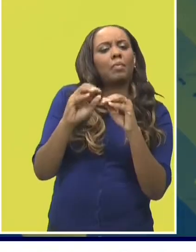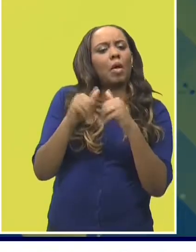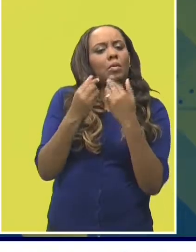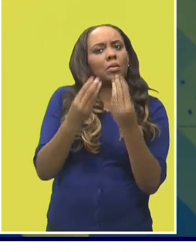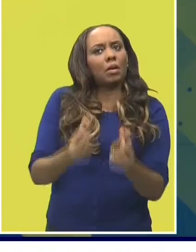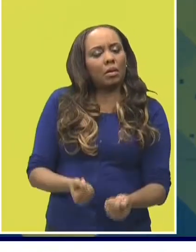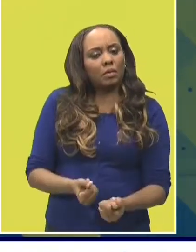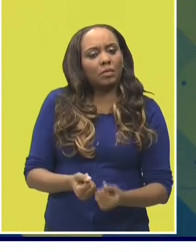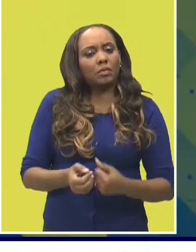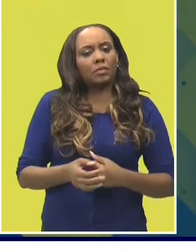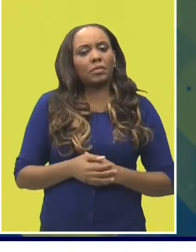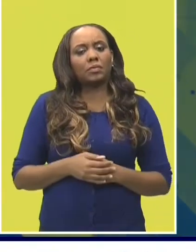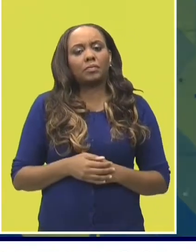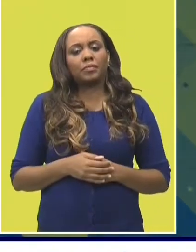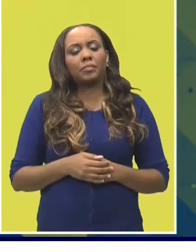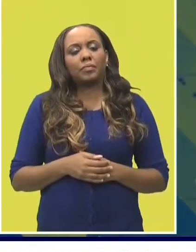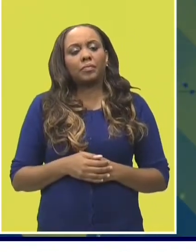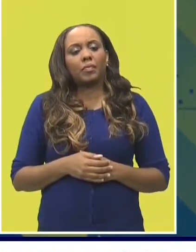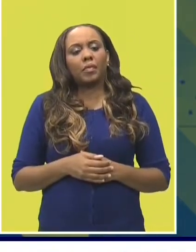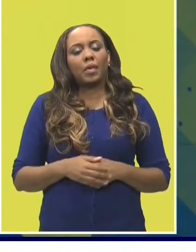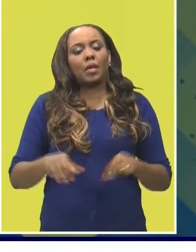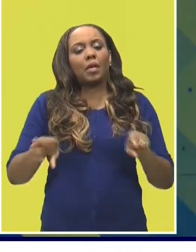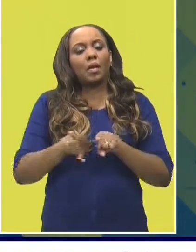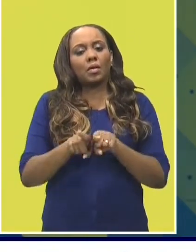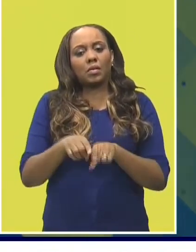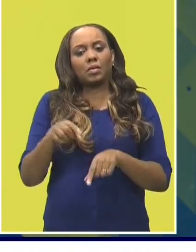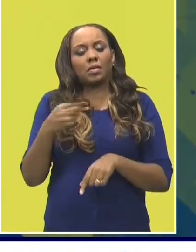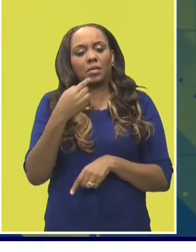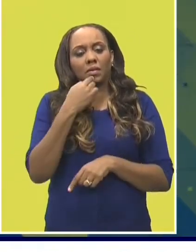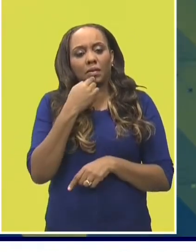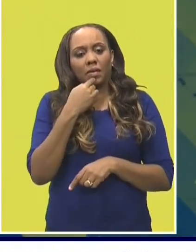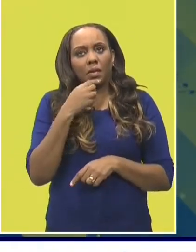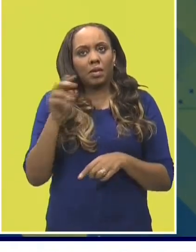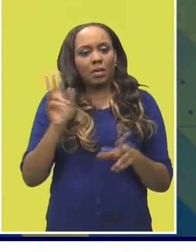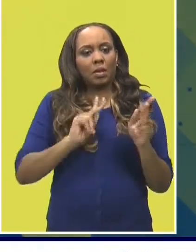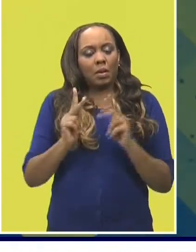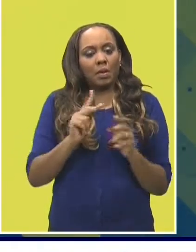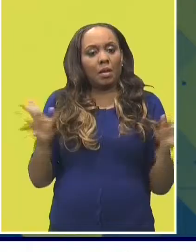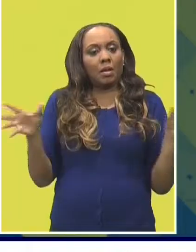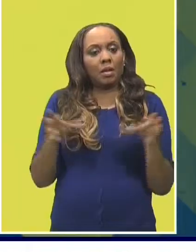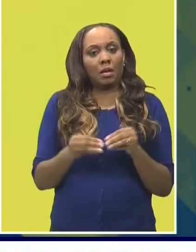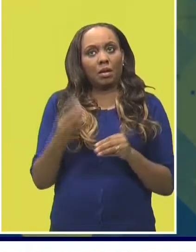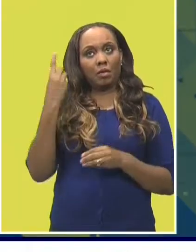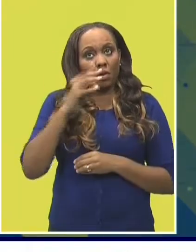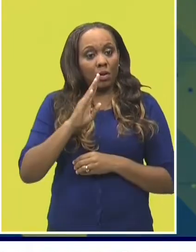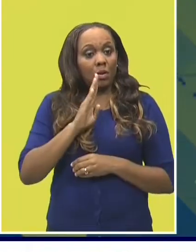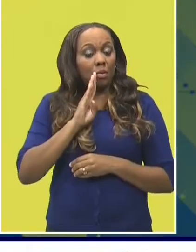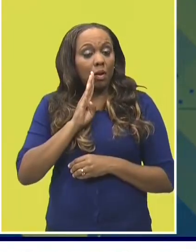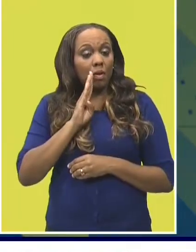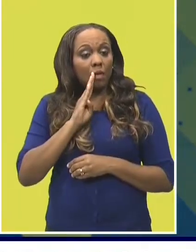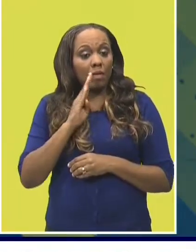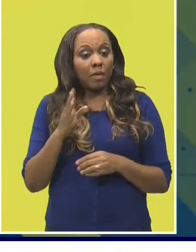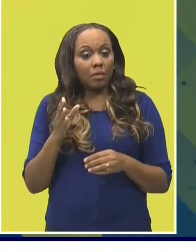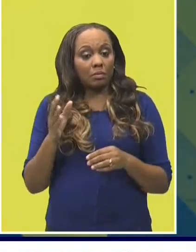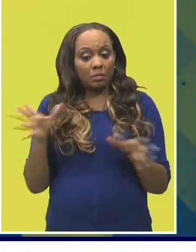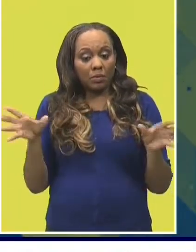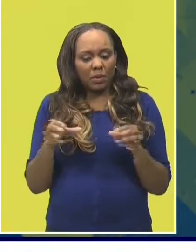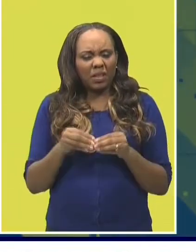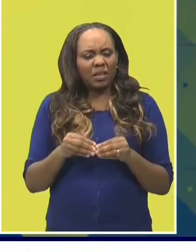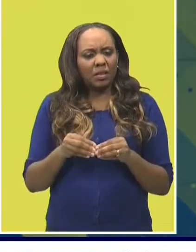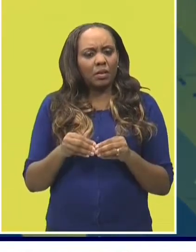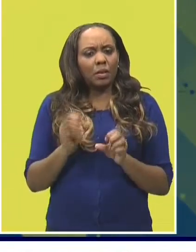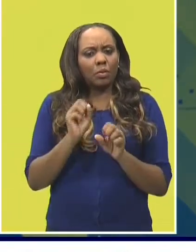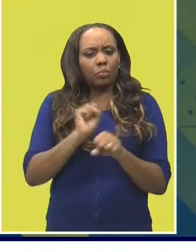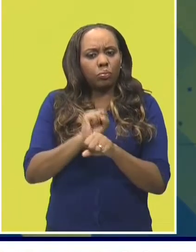Ms. Turner-Jones told the audience gathered for the Barbados Chamber of Commerce and Industry's breakfast seminar that productivity could be enhanced